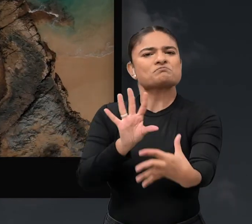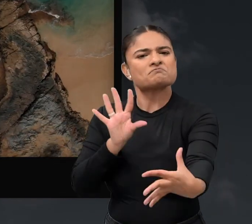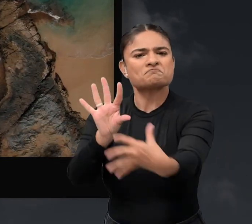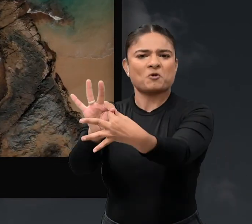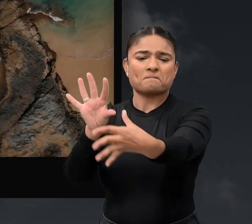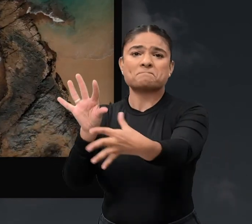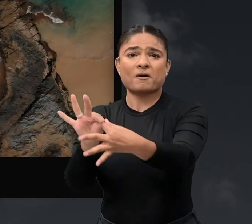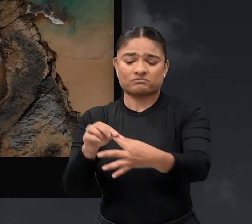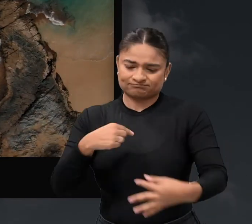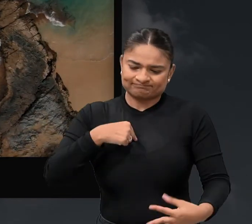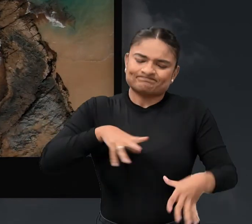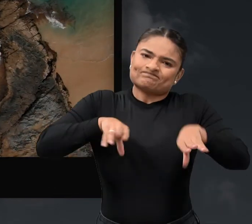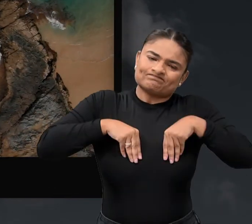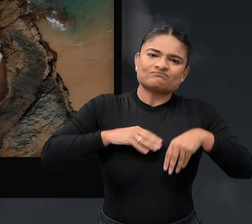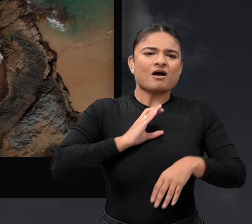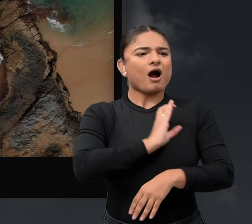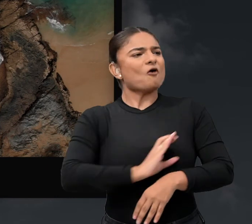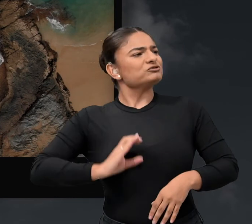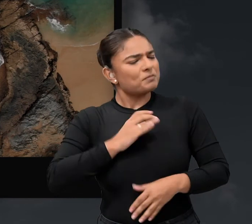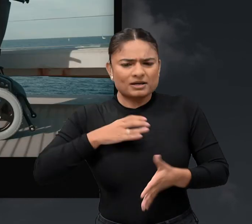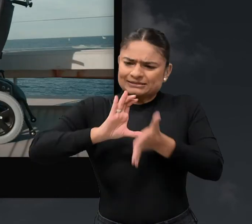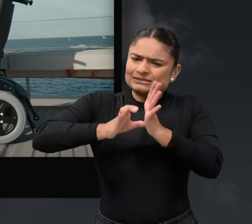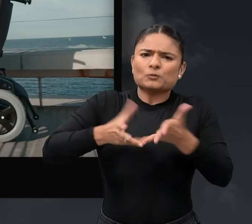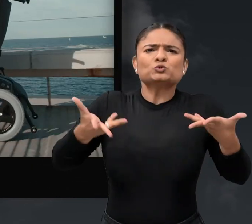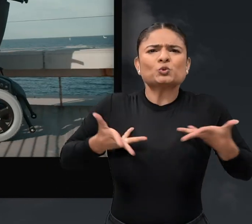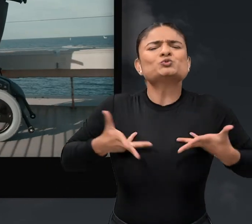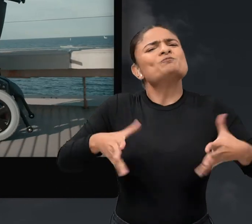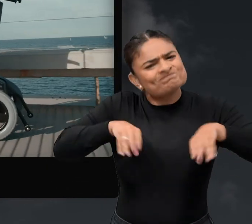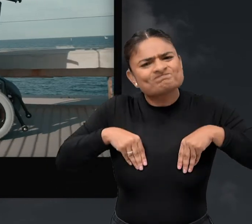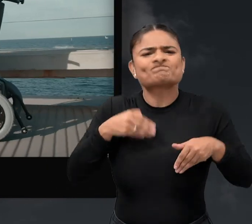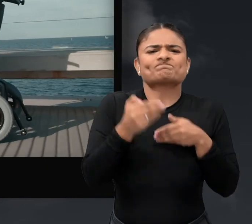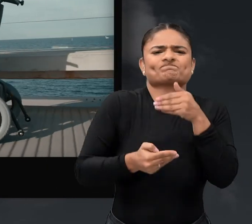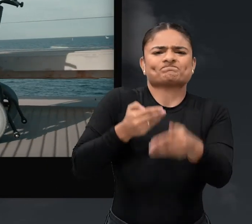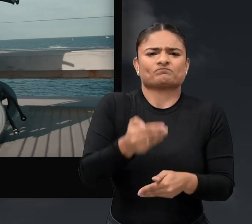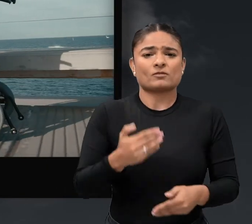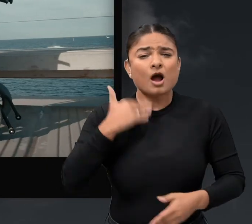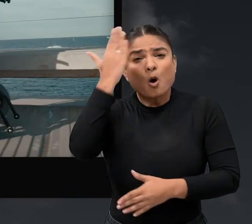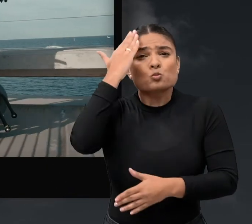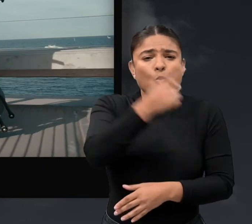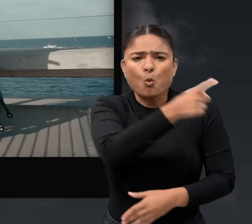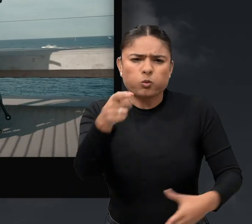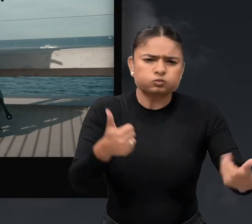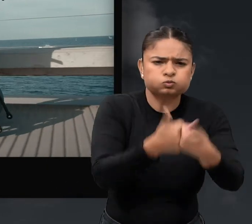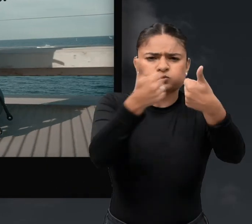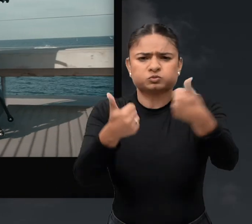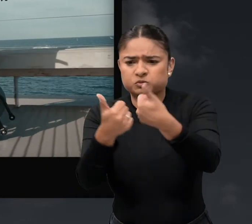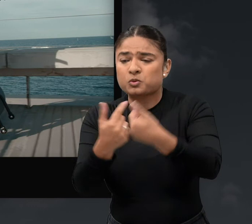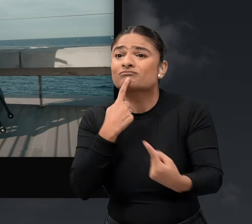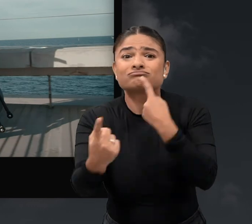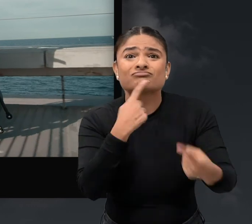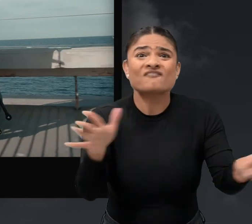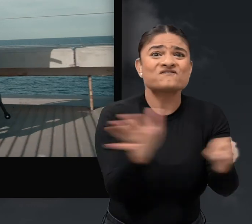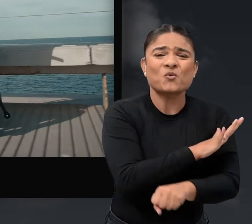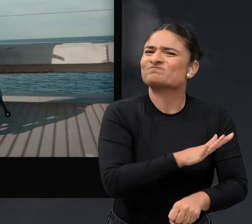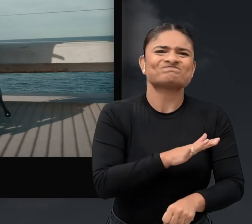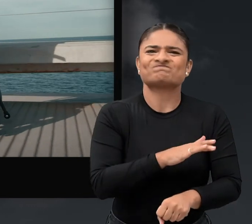have become and being very comfortable with my disability, I also know though that people will not tell